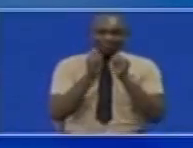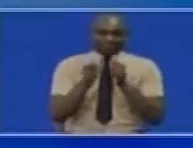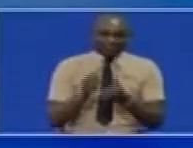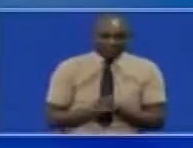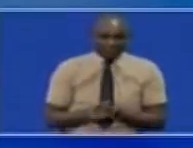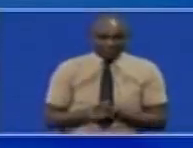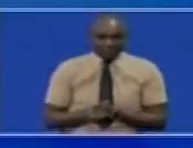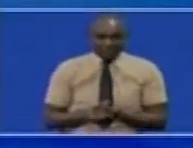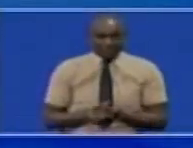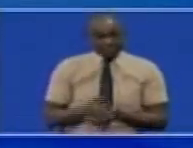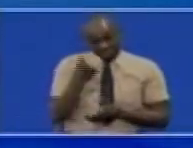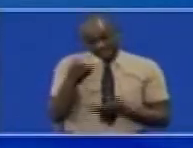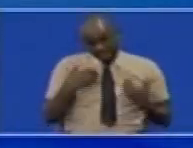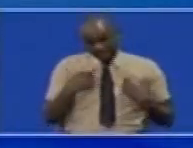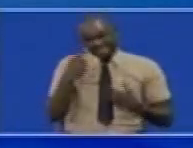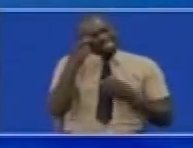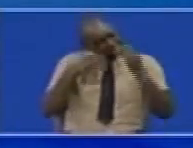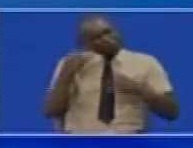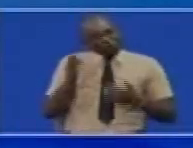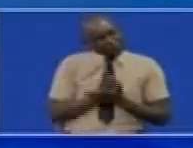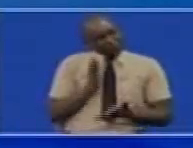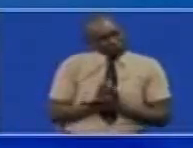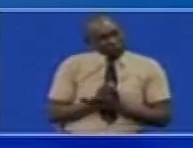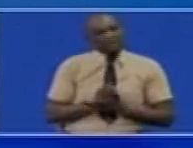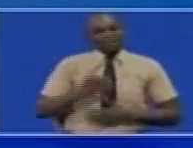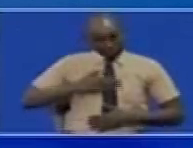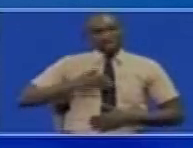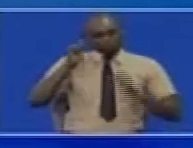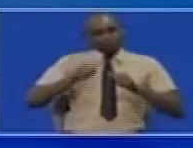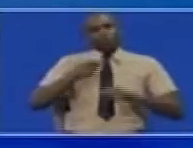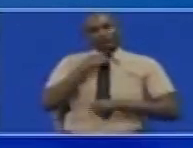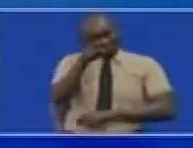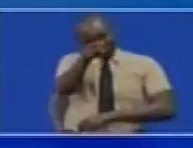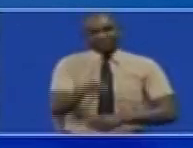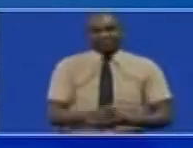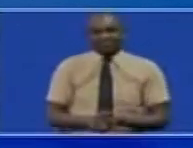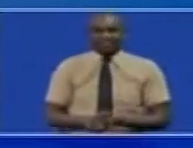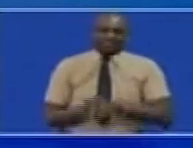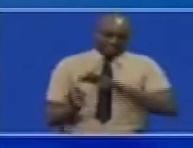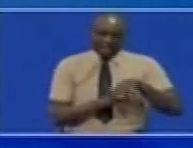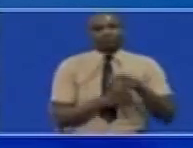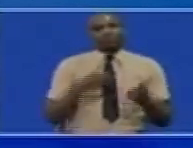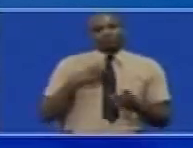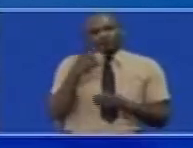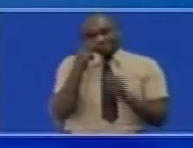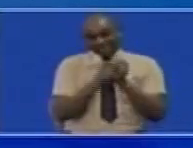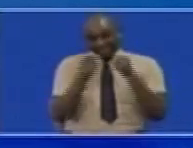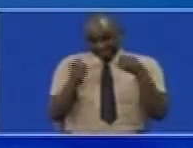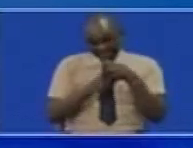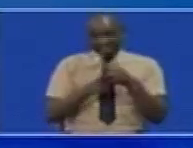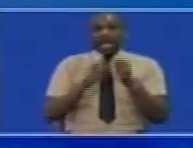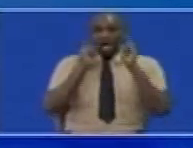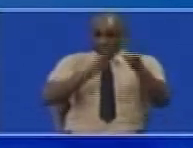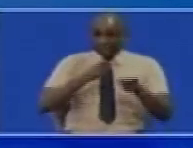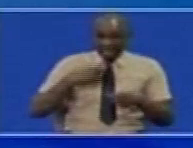That looks like a lot of fun, and it's definitely on my bucket list. Now, the 2016 Soy Awards will see